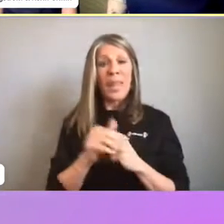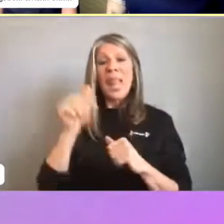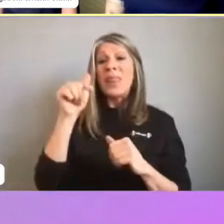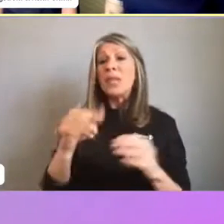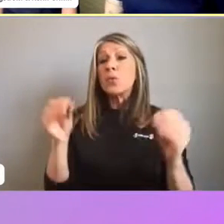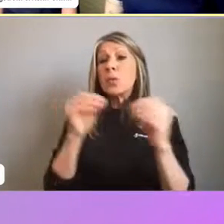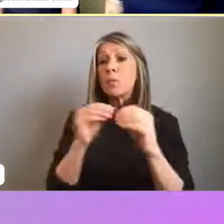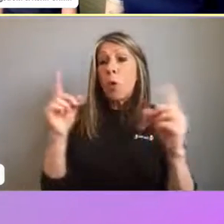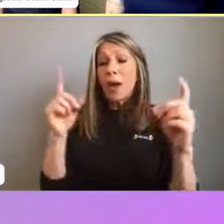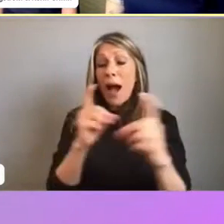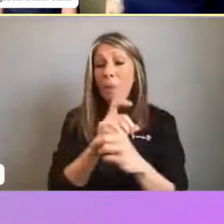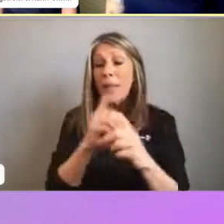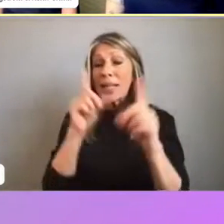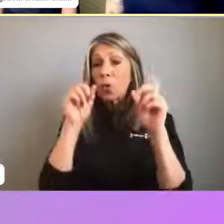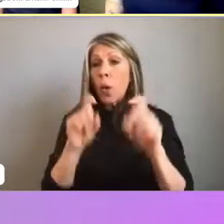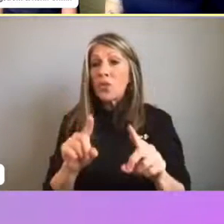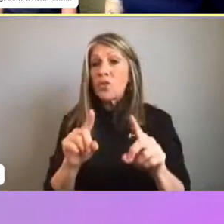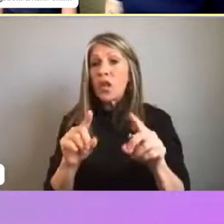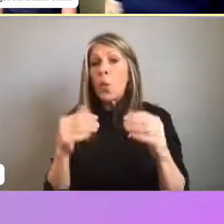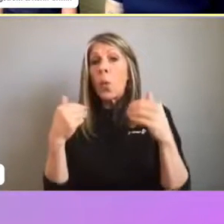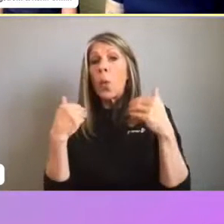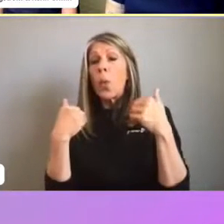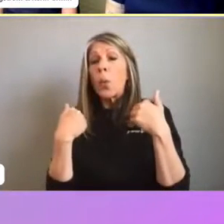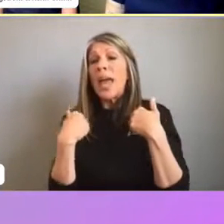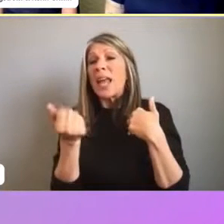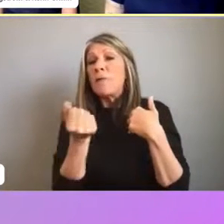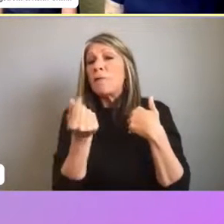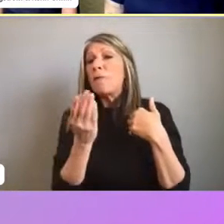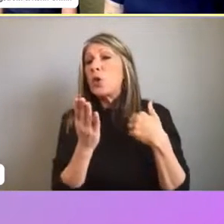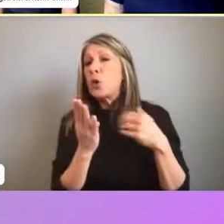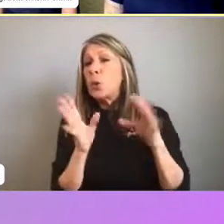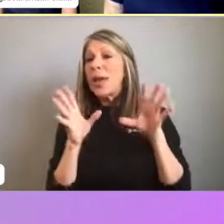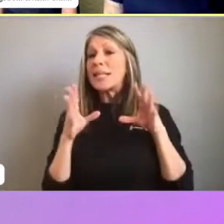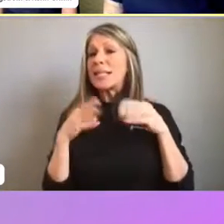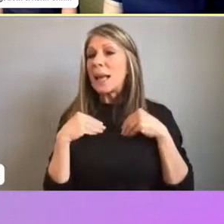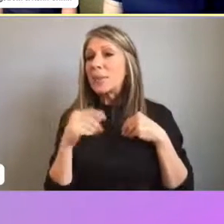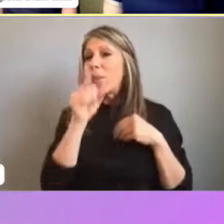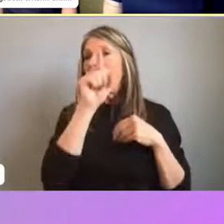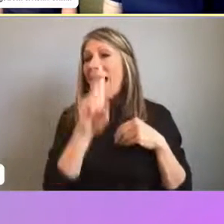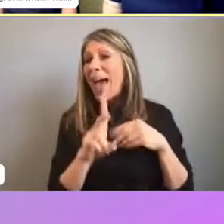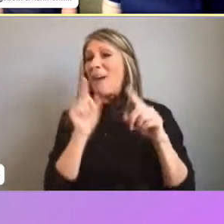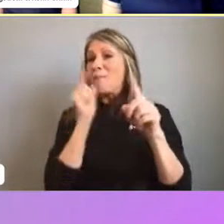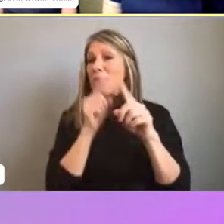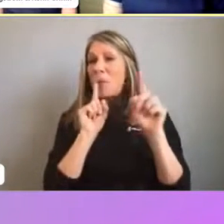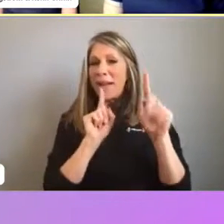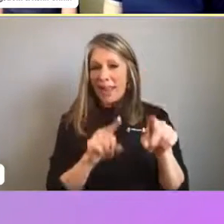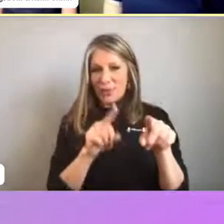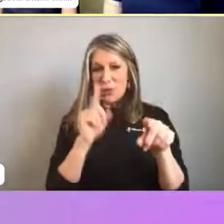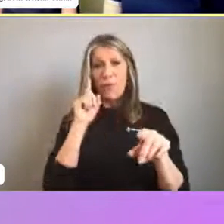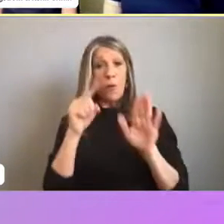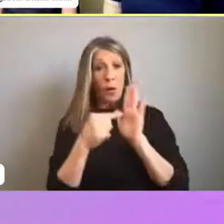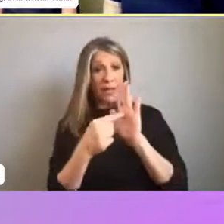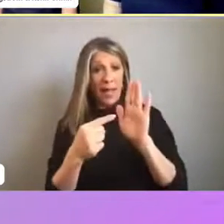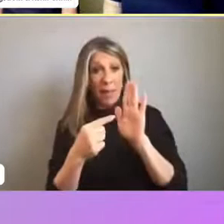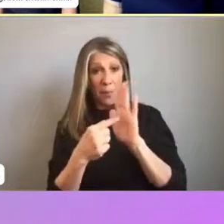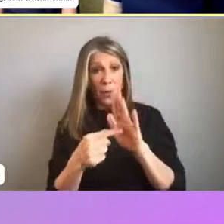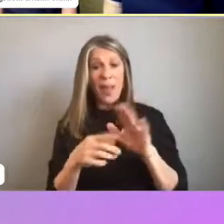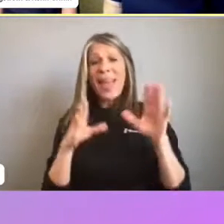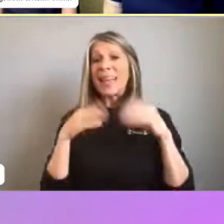more complex question, we had a couple of acceptable and half-point answers. So for instance,